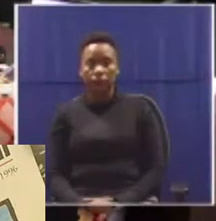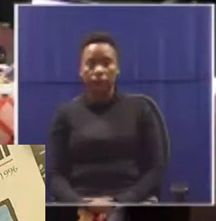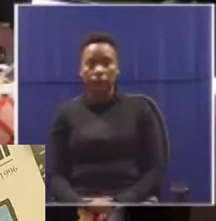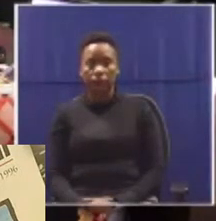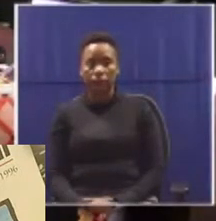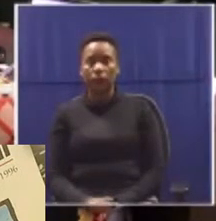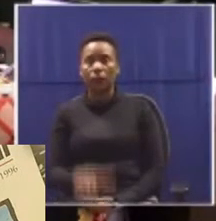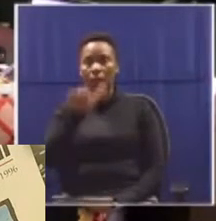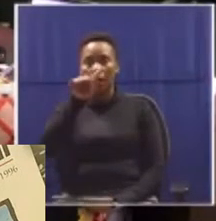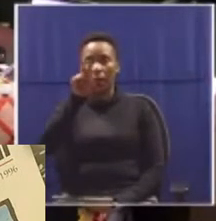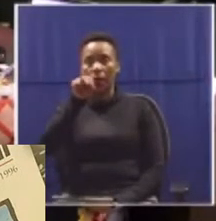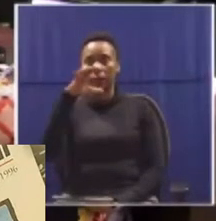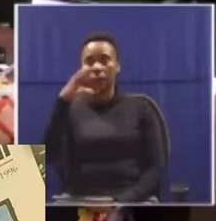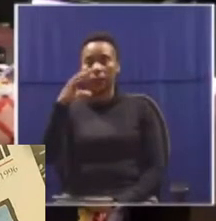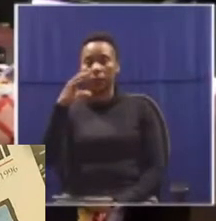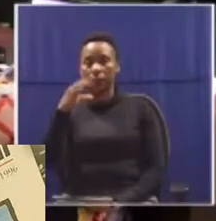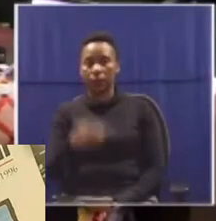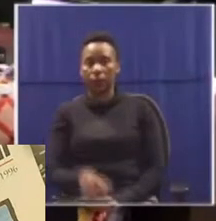the ANC